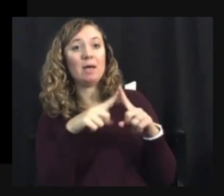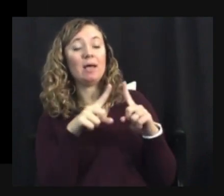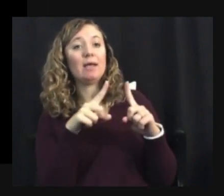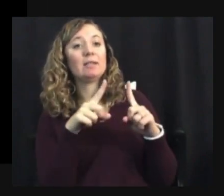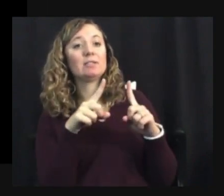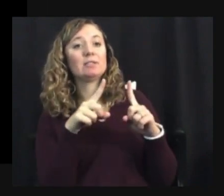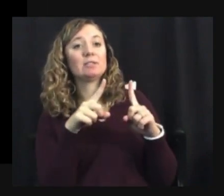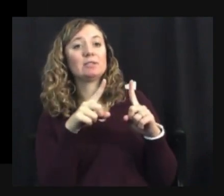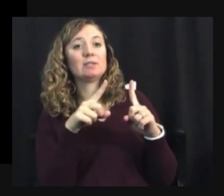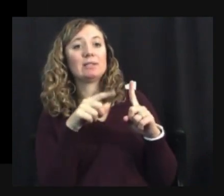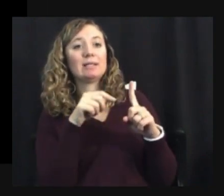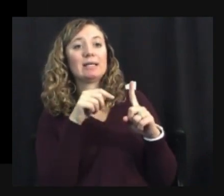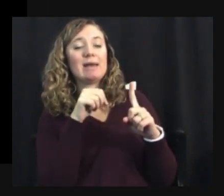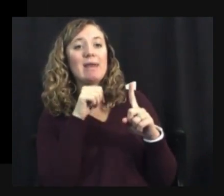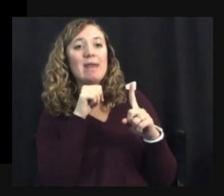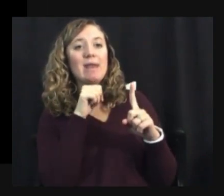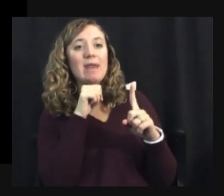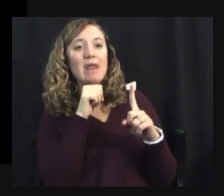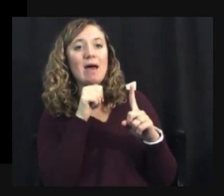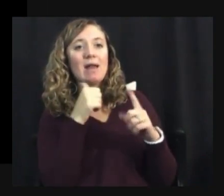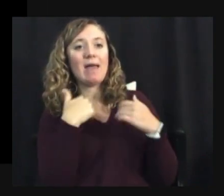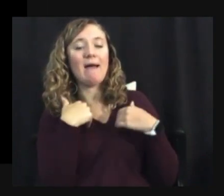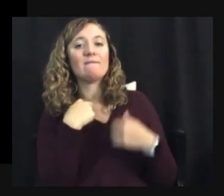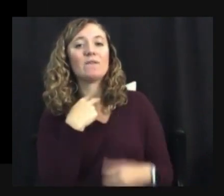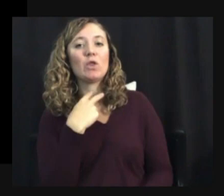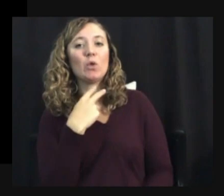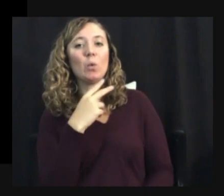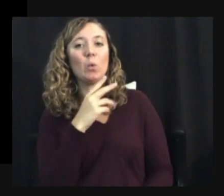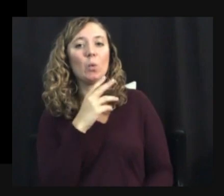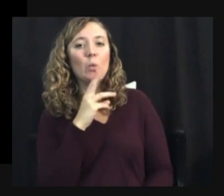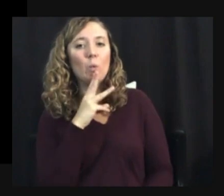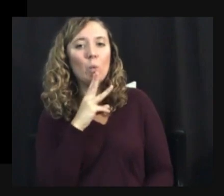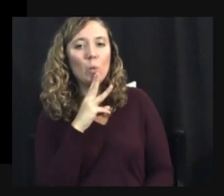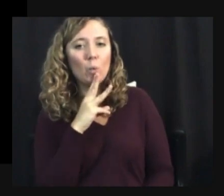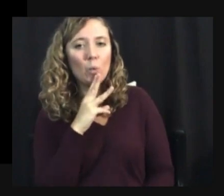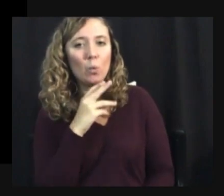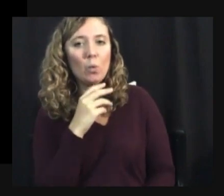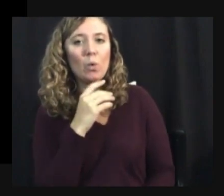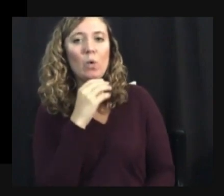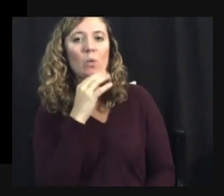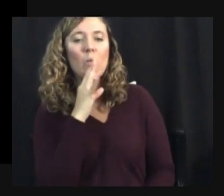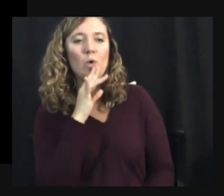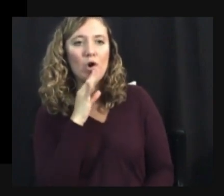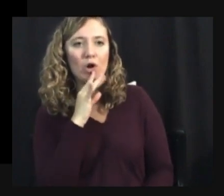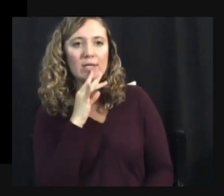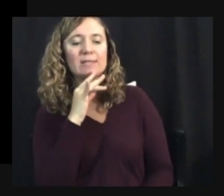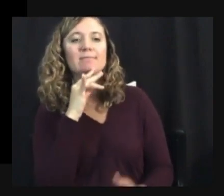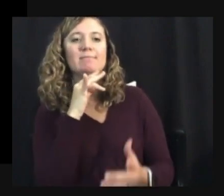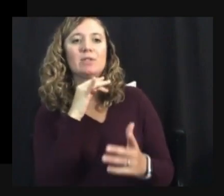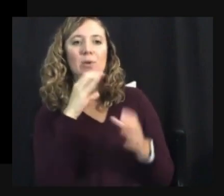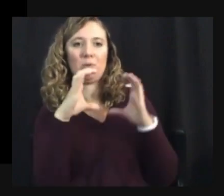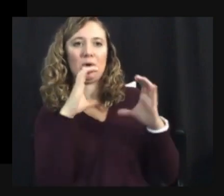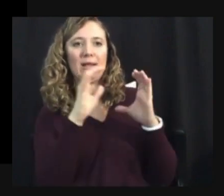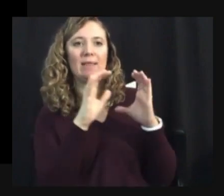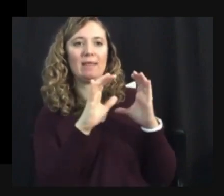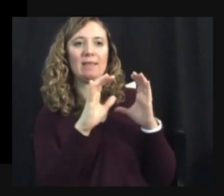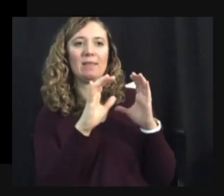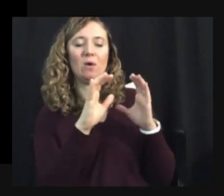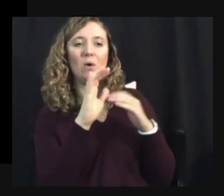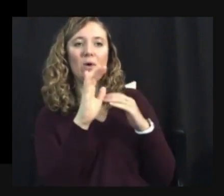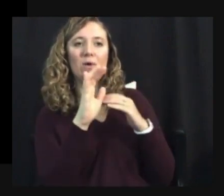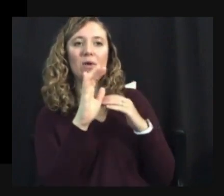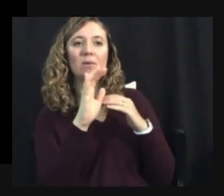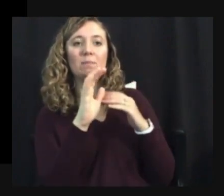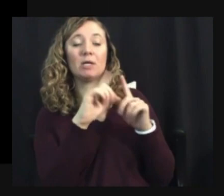not have the mouth words yet, but she was able to communicate using all those channels